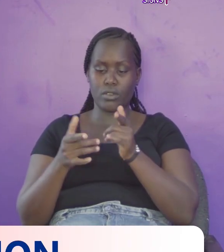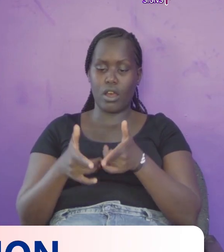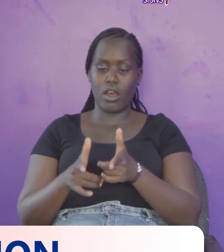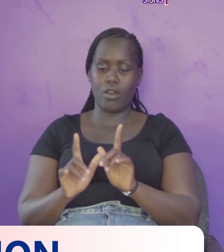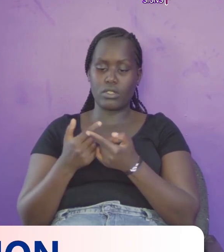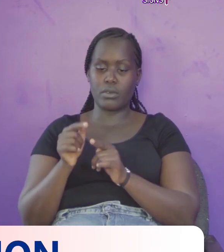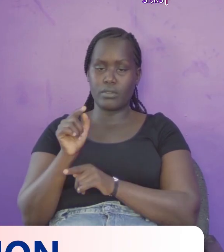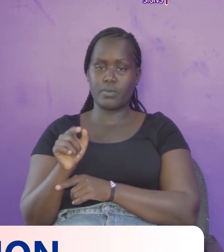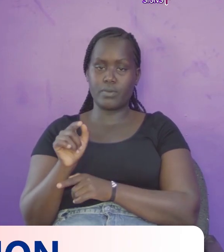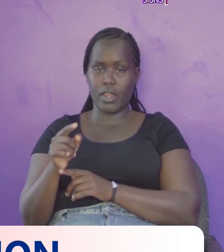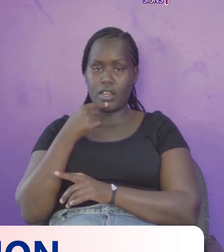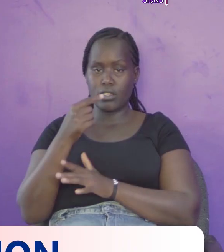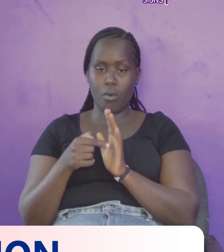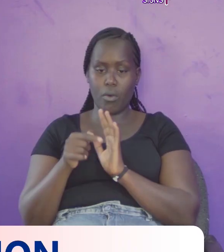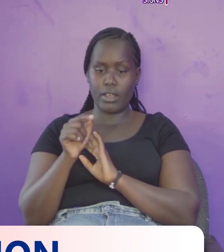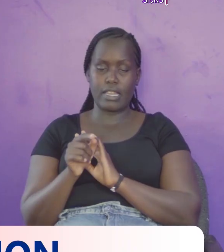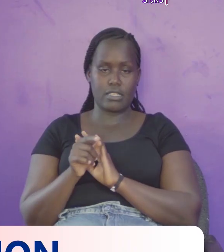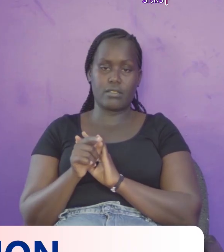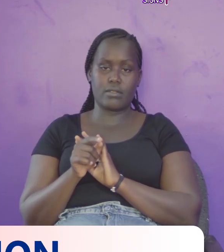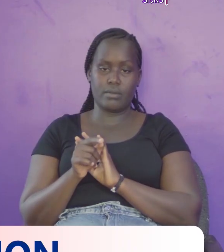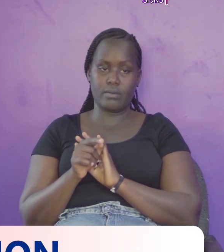these ones, I would say they are the ones that are not